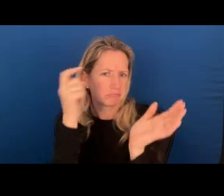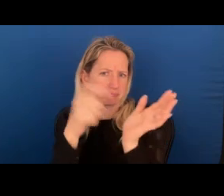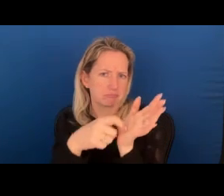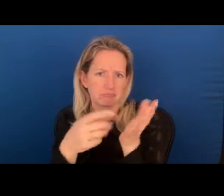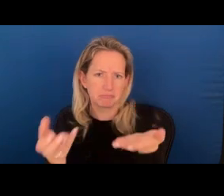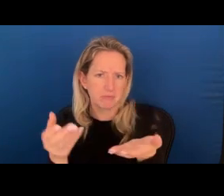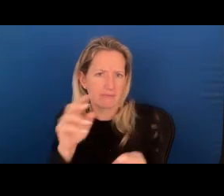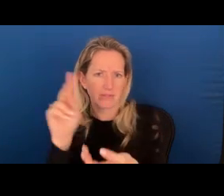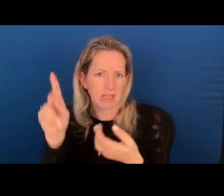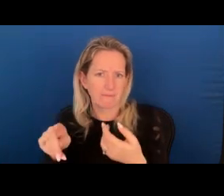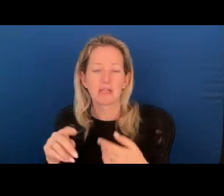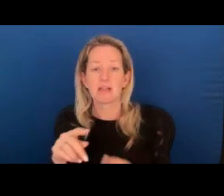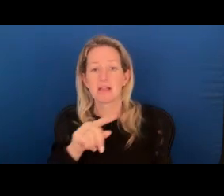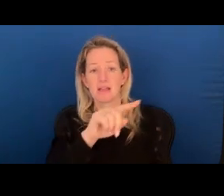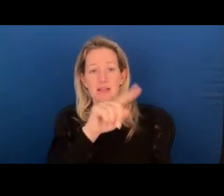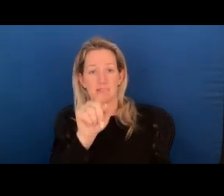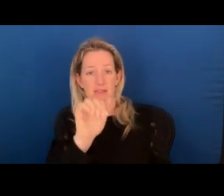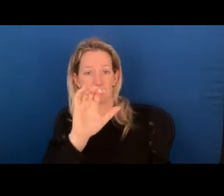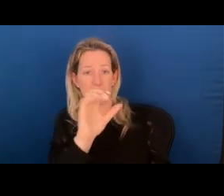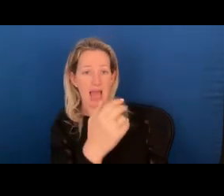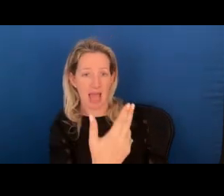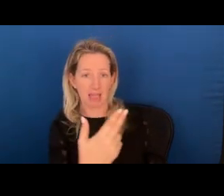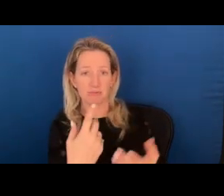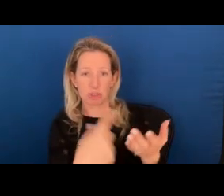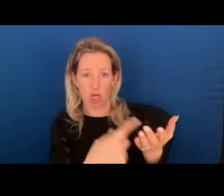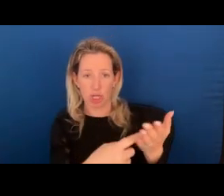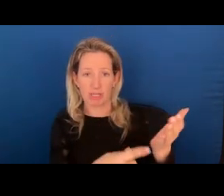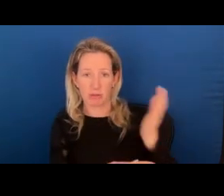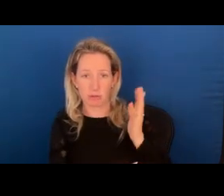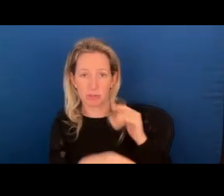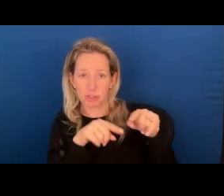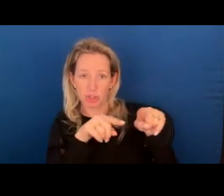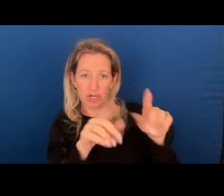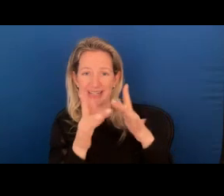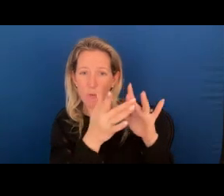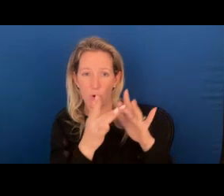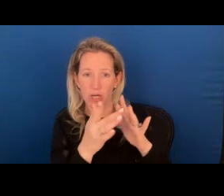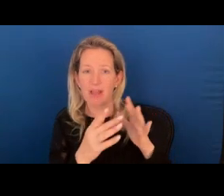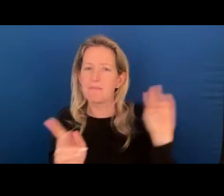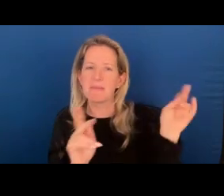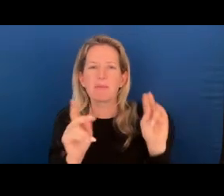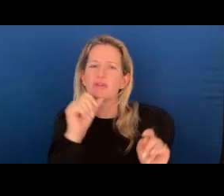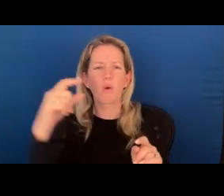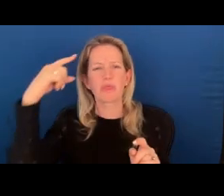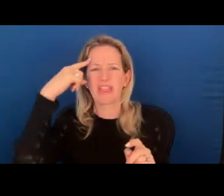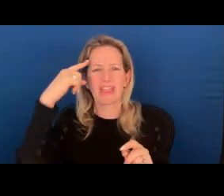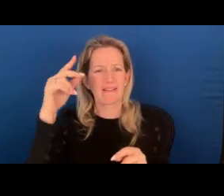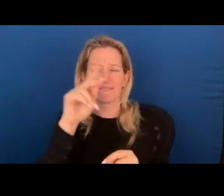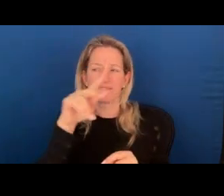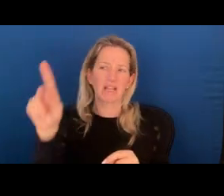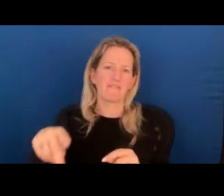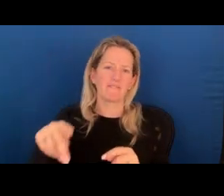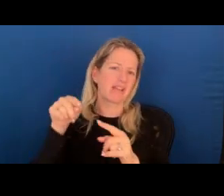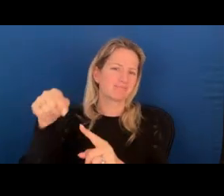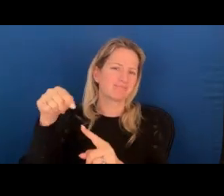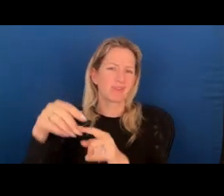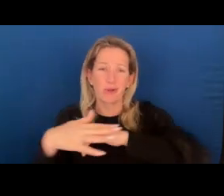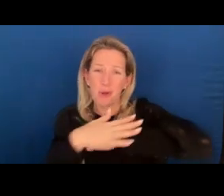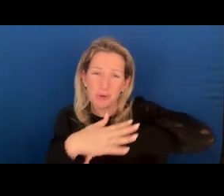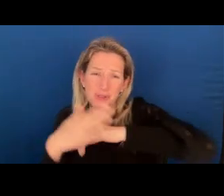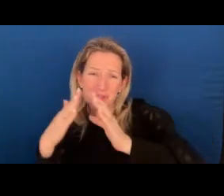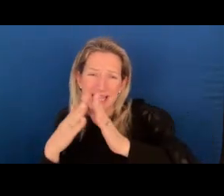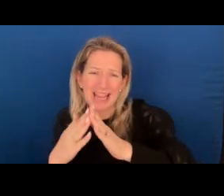this morning when we were having our networking session about how people don't think of Philly as a coastal city, but it is tidal. And a lot of the residents and a